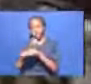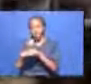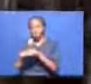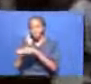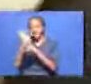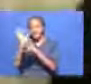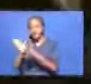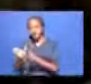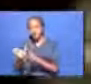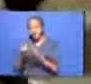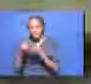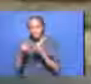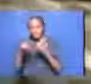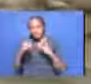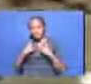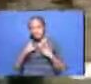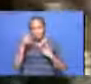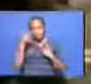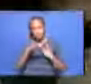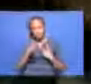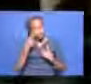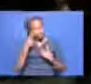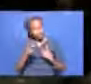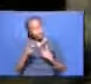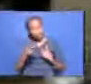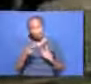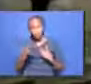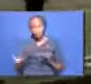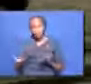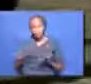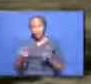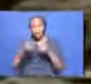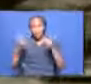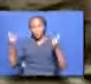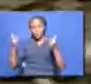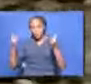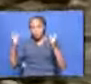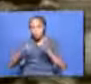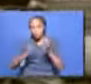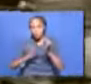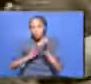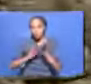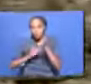Here, he encountered the largest rebel group under Charles Taylor.